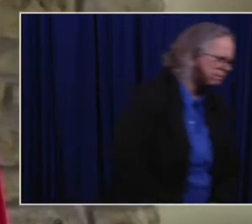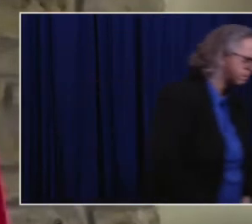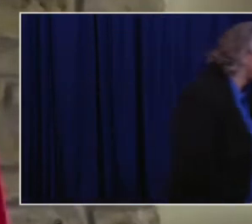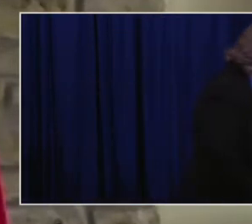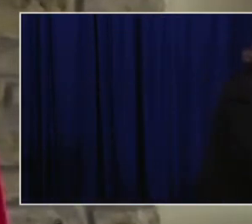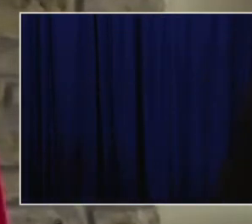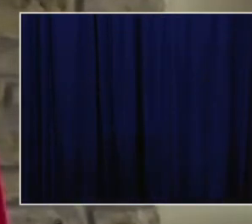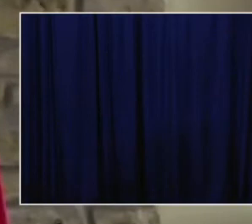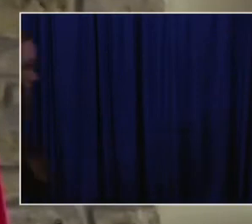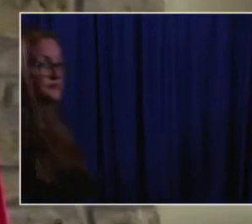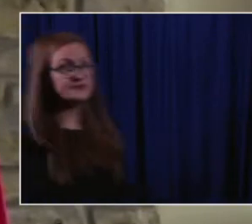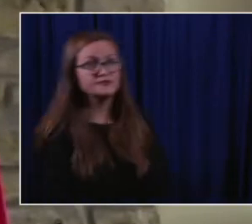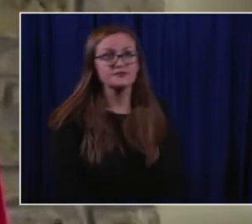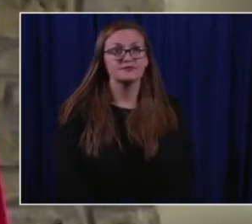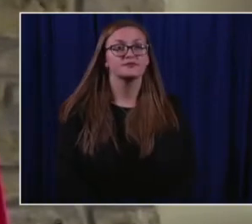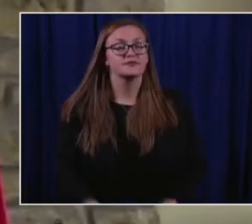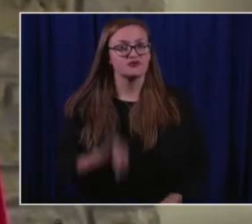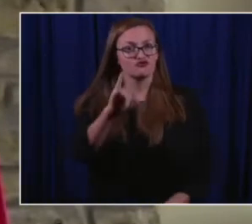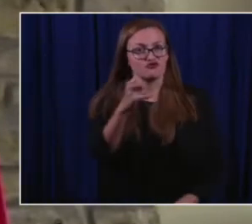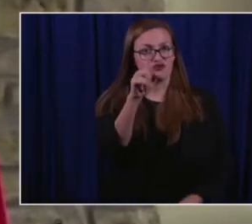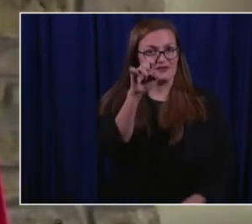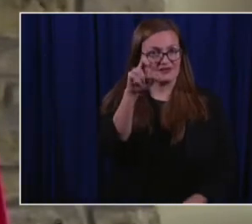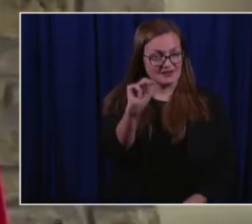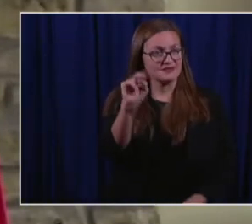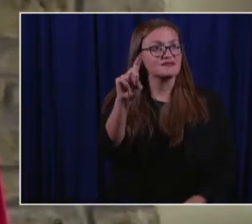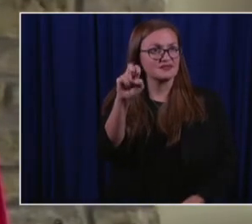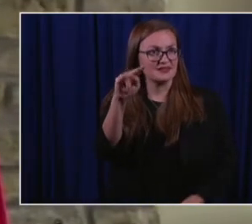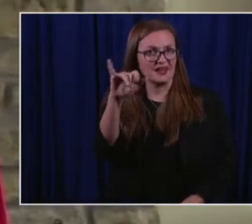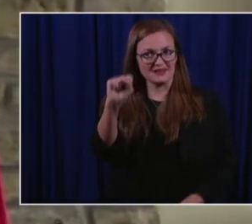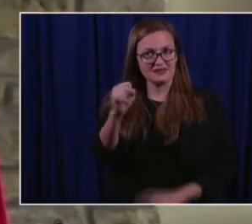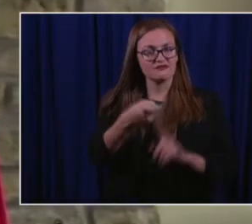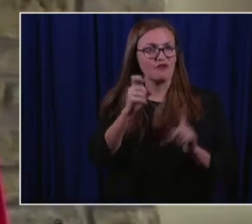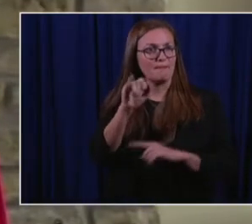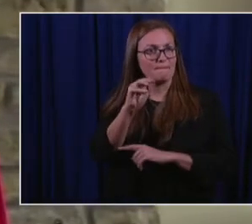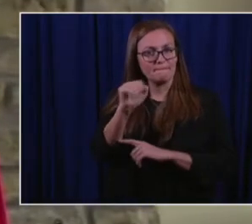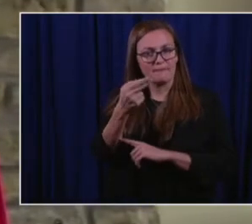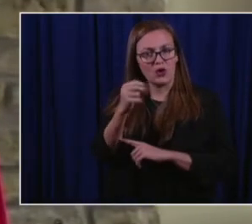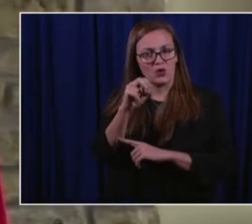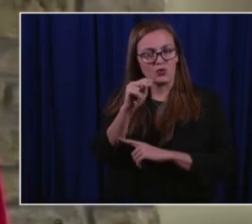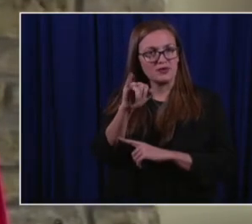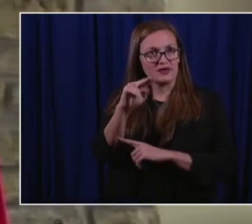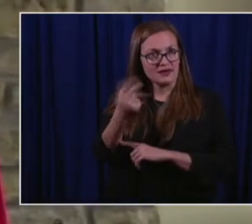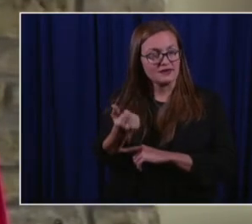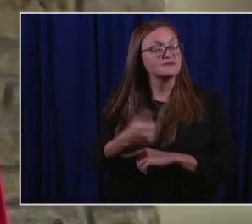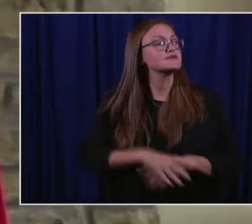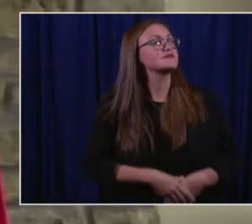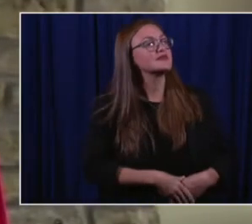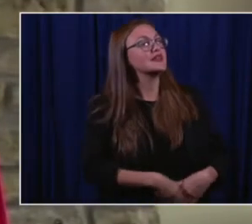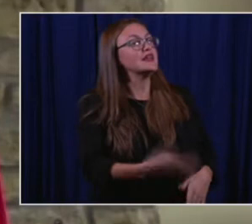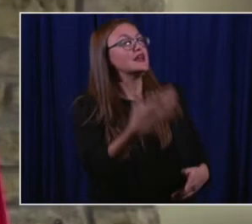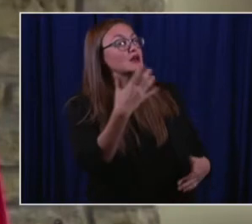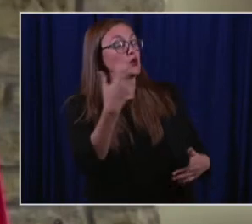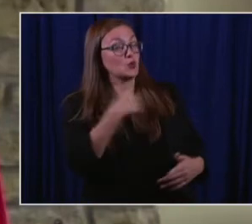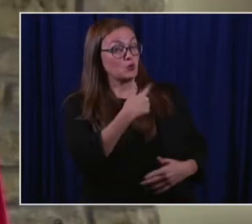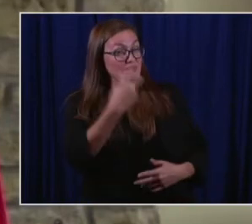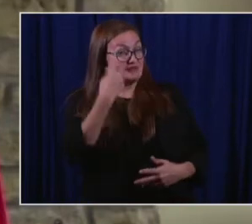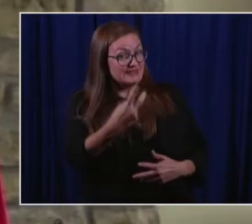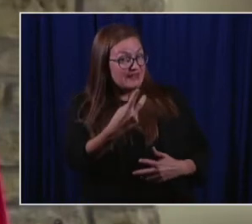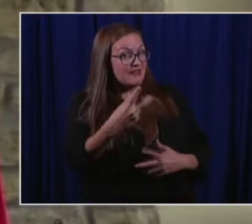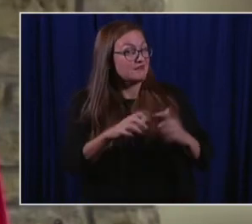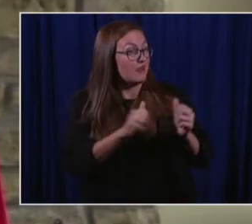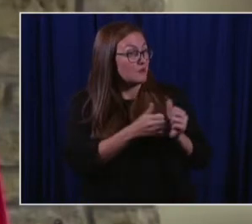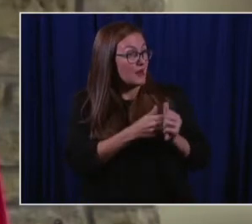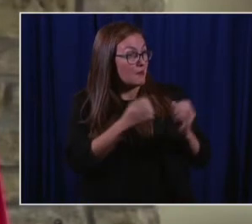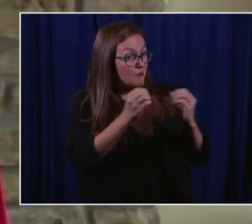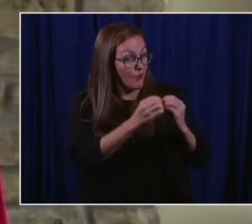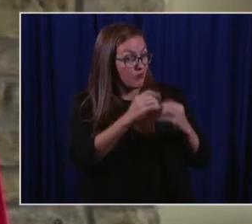Hi, Governor. Good afternoon. Thanks for speaking with us. We'd like to see if there's an update on additional hospital space